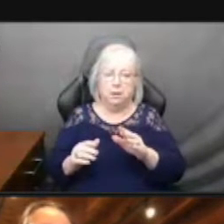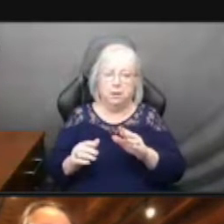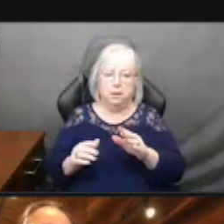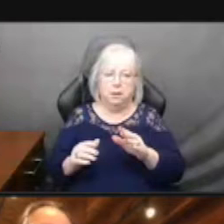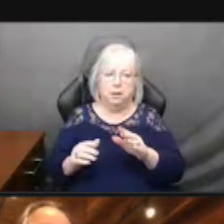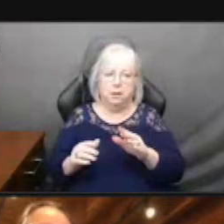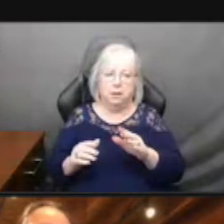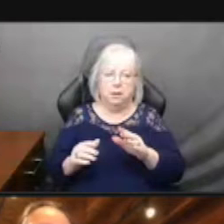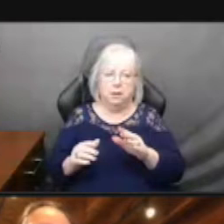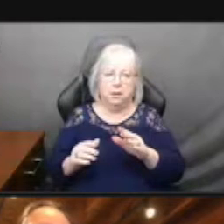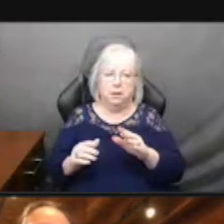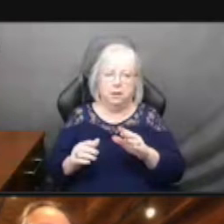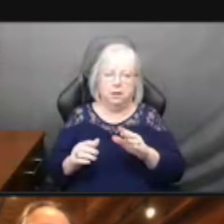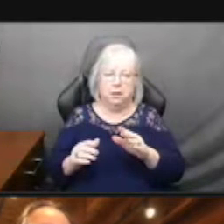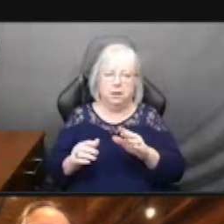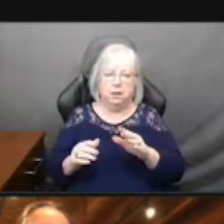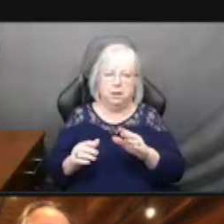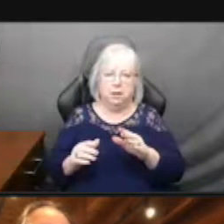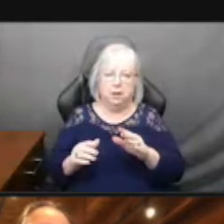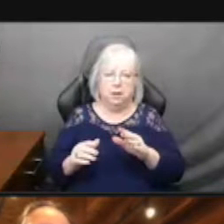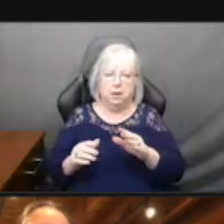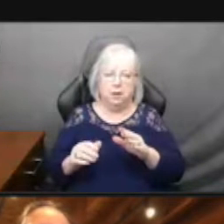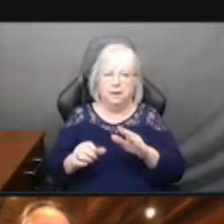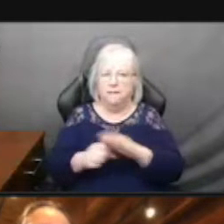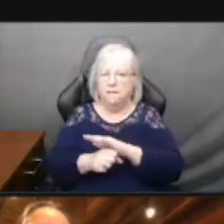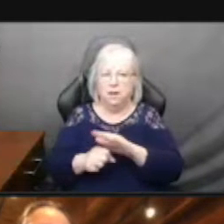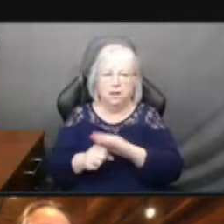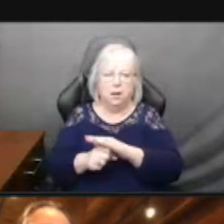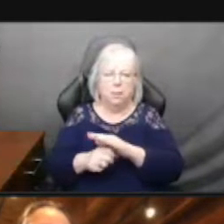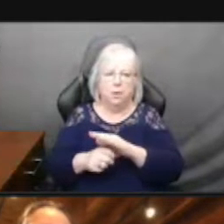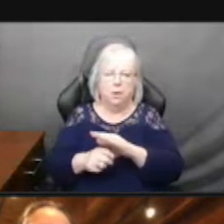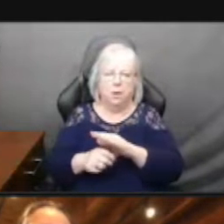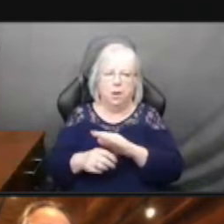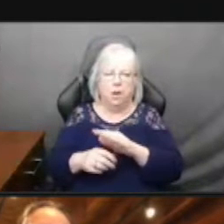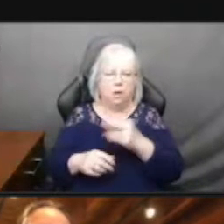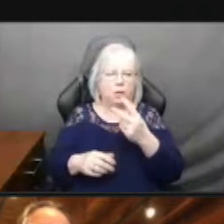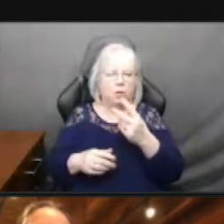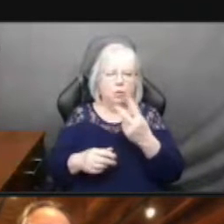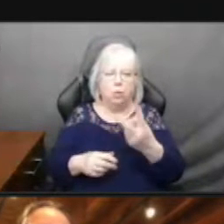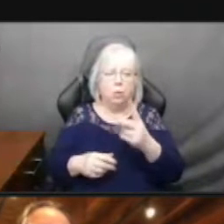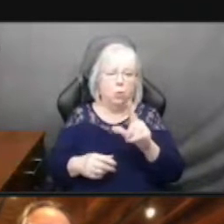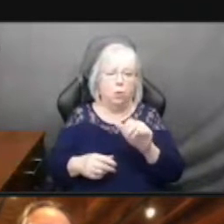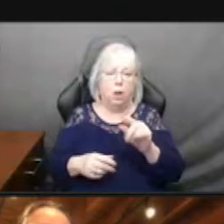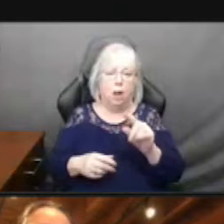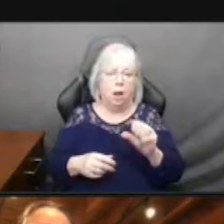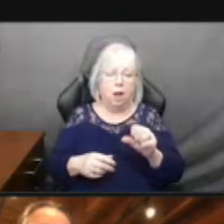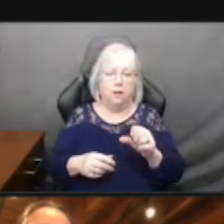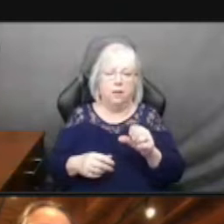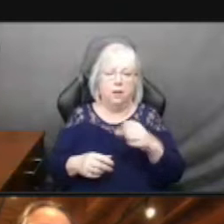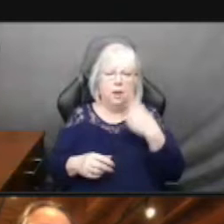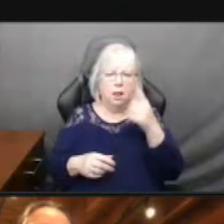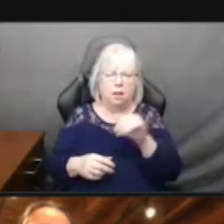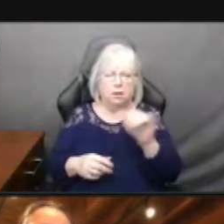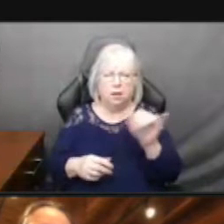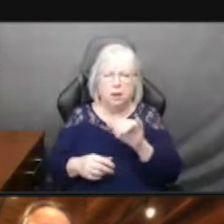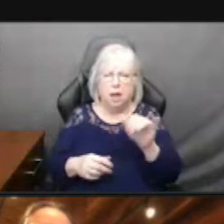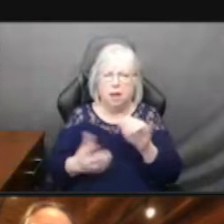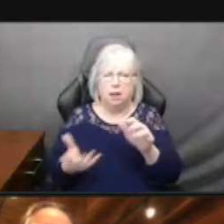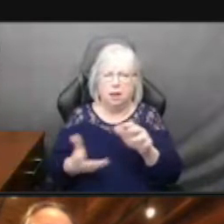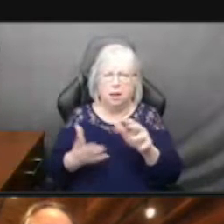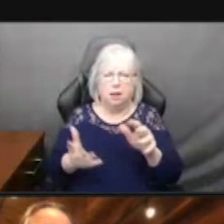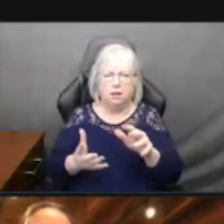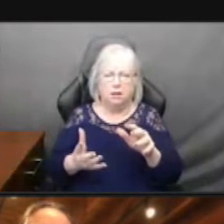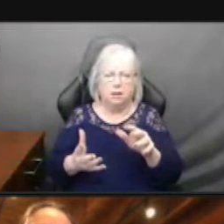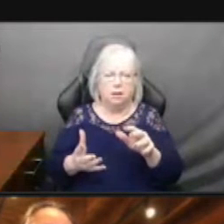a neat little document there, and it fills up the whole two lots there. And it looks like a big